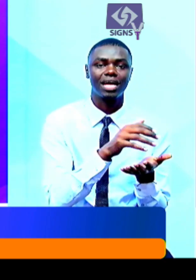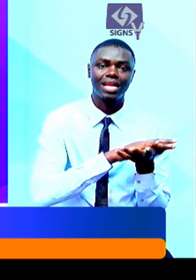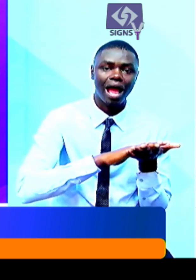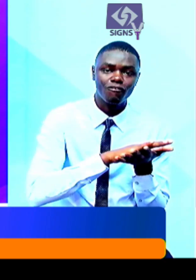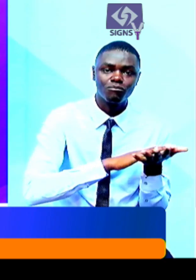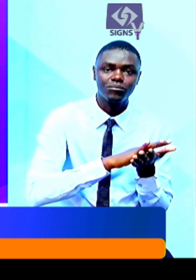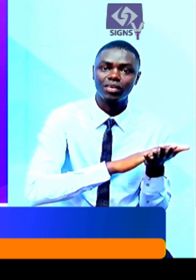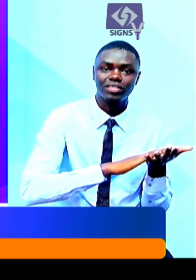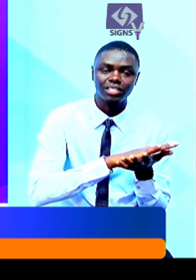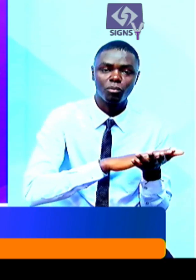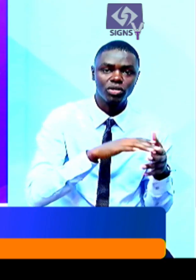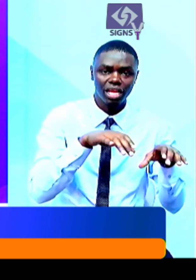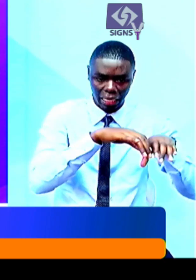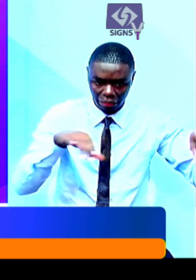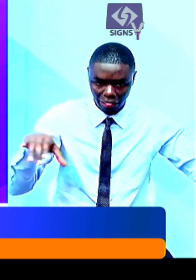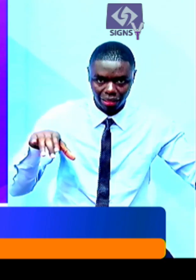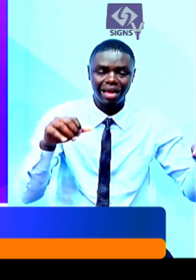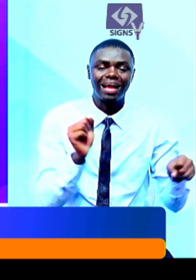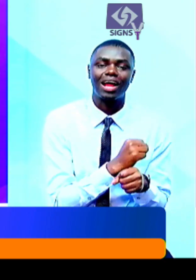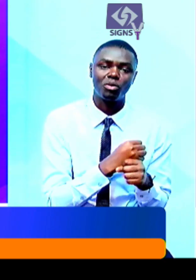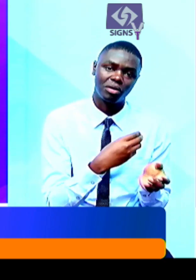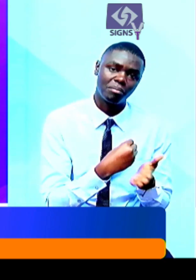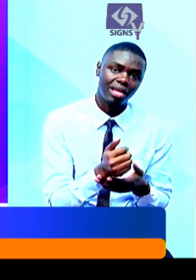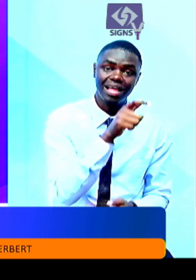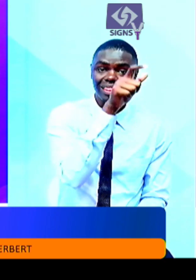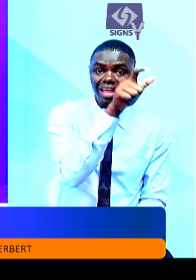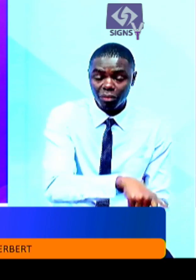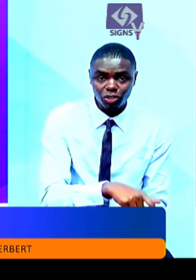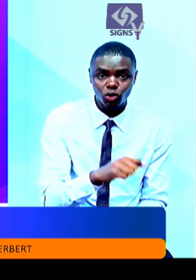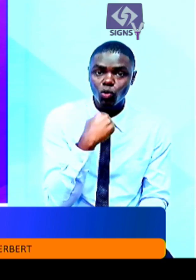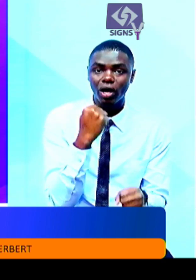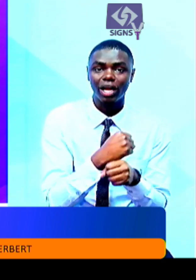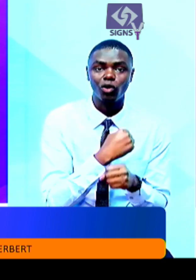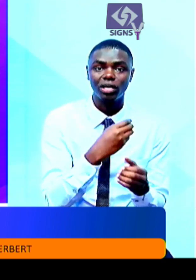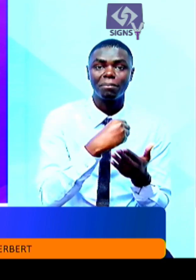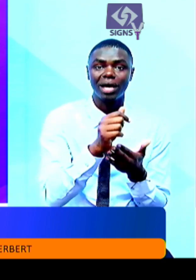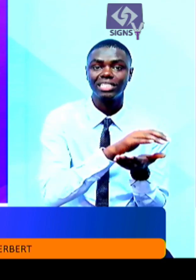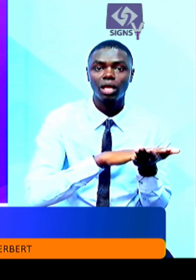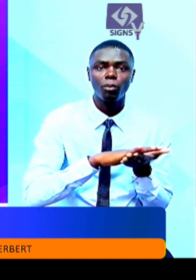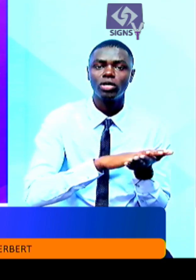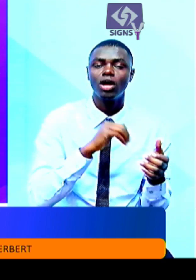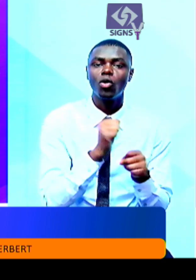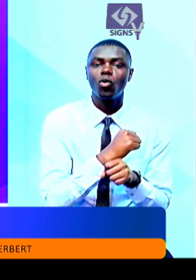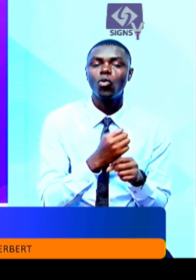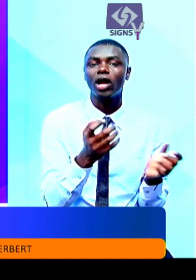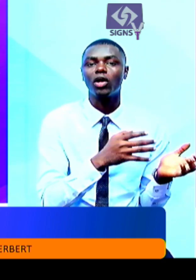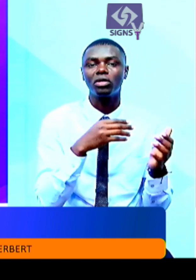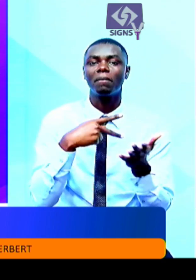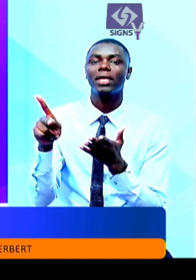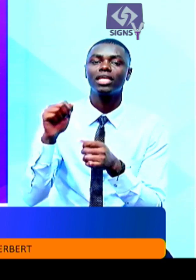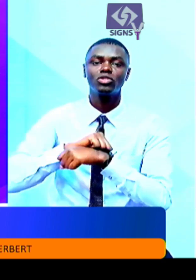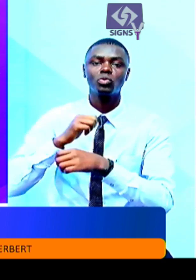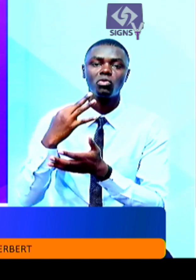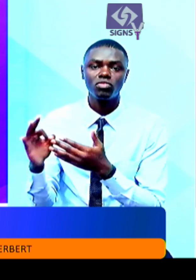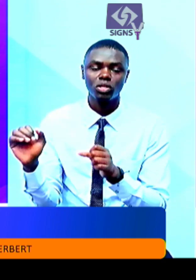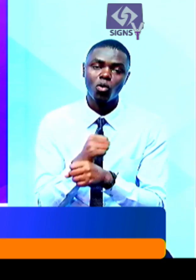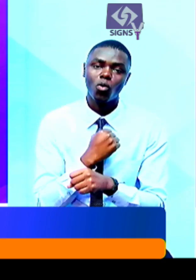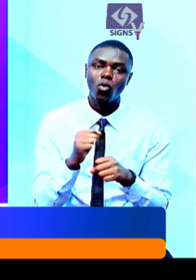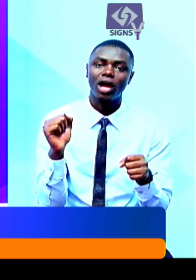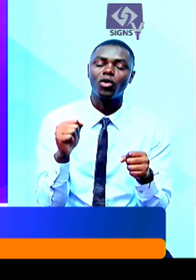panga, isn't it? Yeah. And that person who cannot afford sabuni ya panga, who can't take a child to school, who cannot